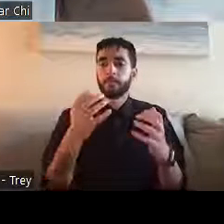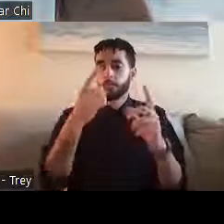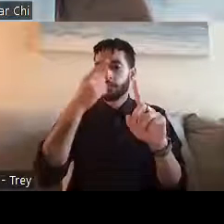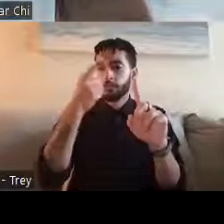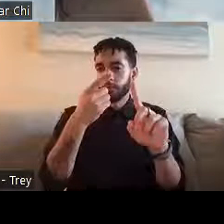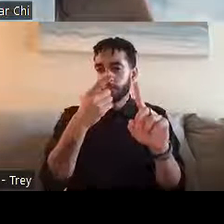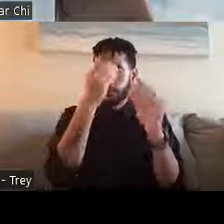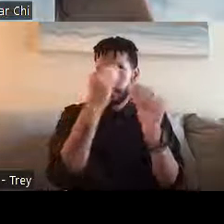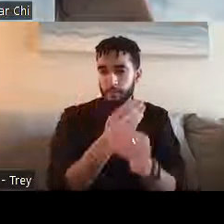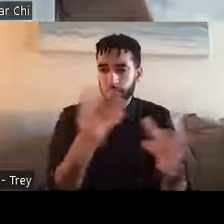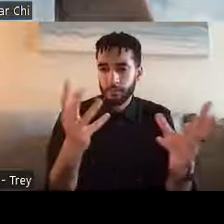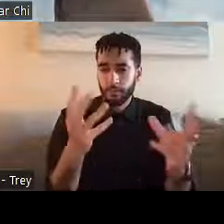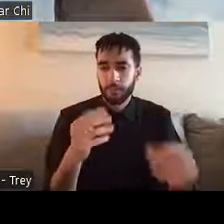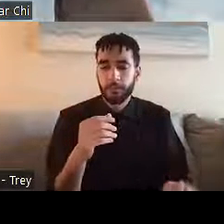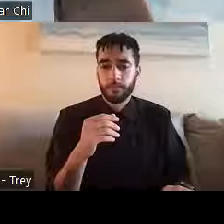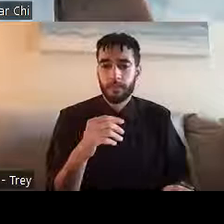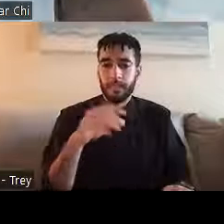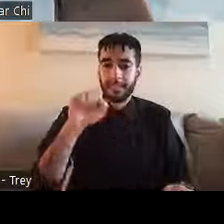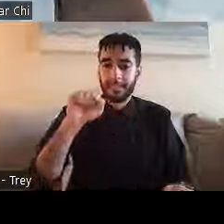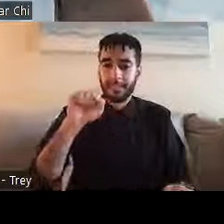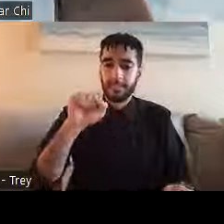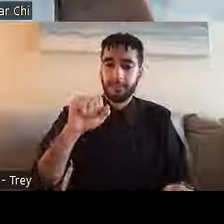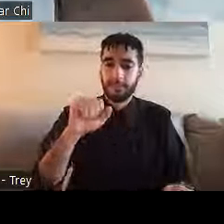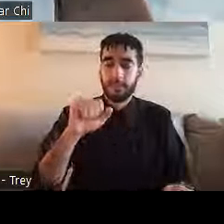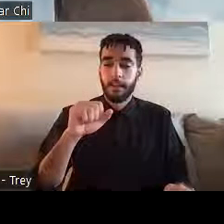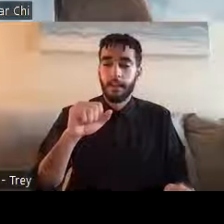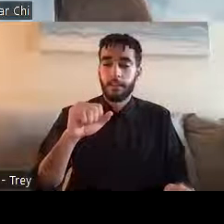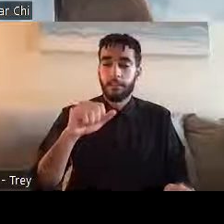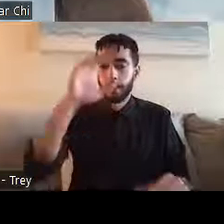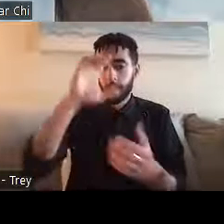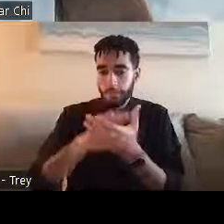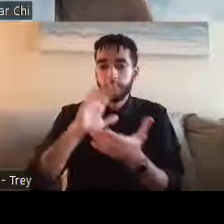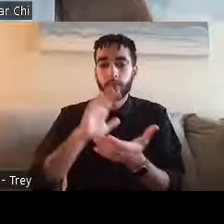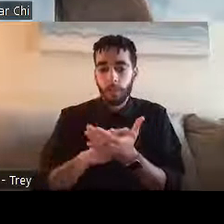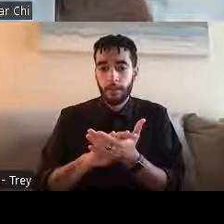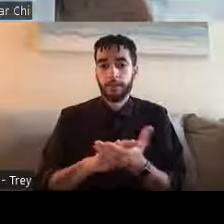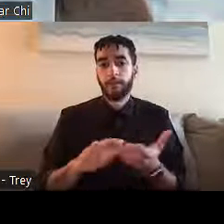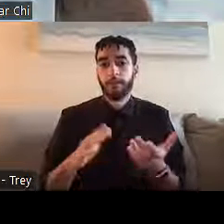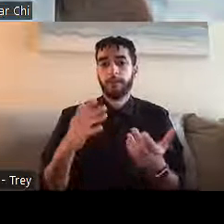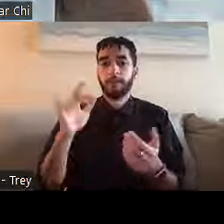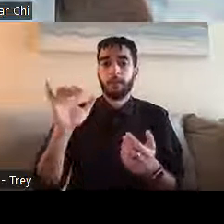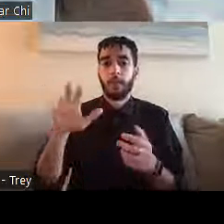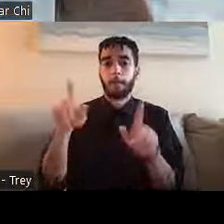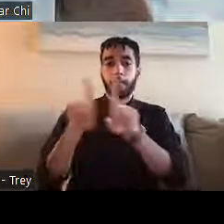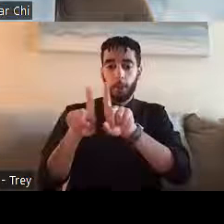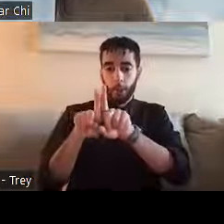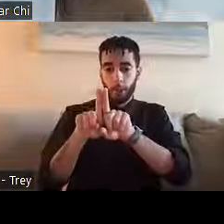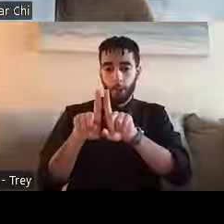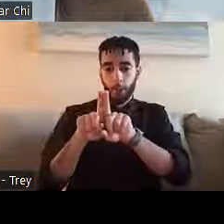this spouse or partner category. That partner is live-in partners, and I think that's important to point